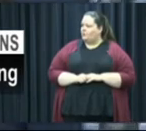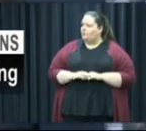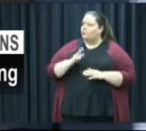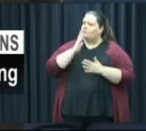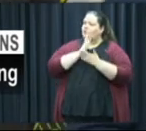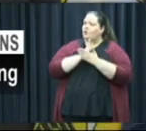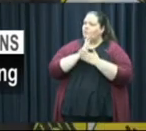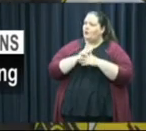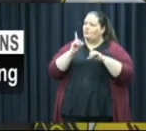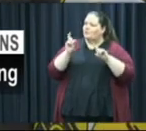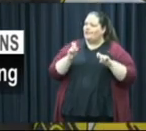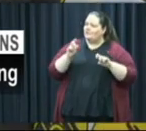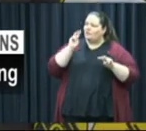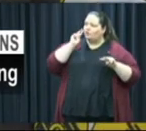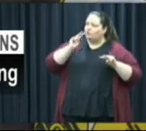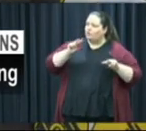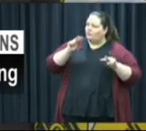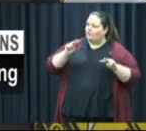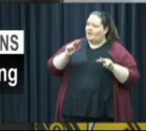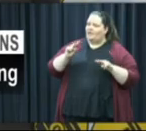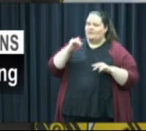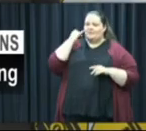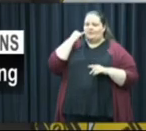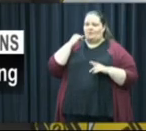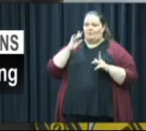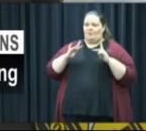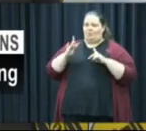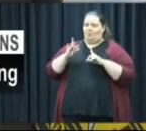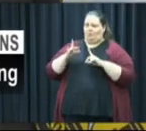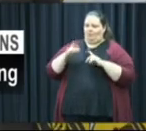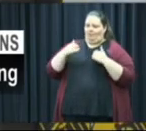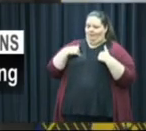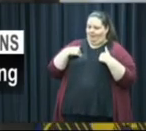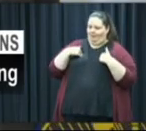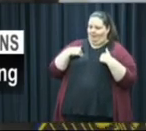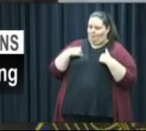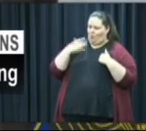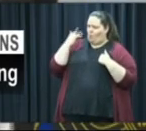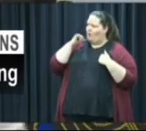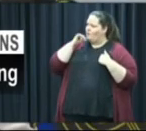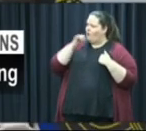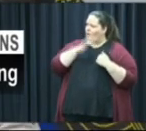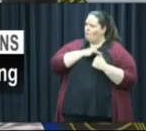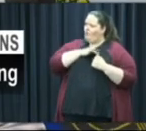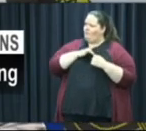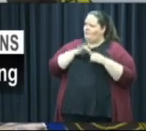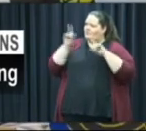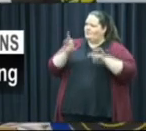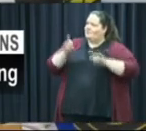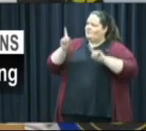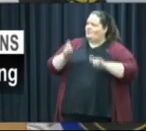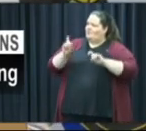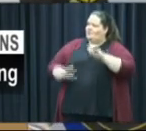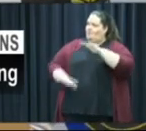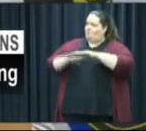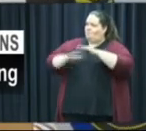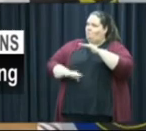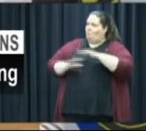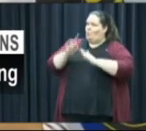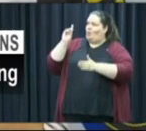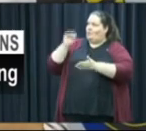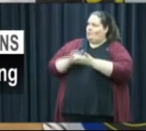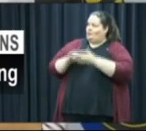the population that's asymptomatic. So why doesn't the province run tests at its full capacity, which you have